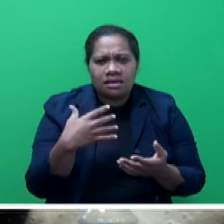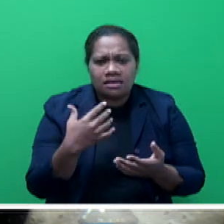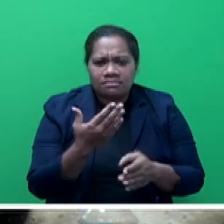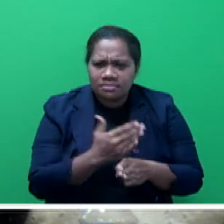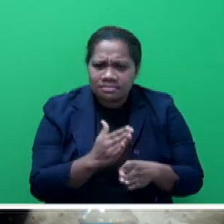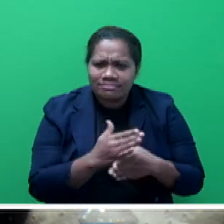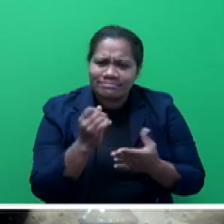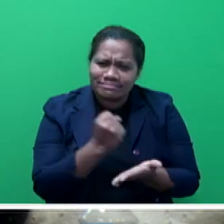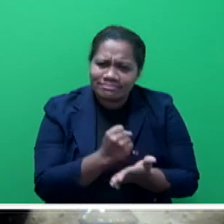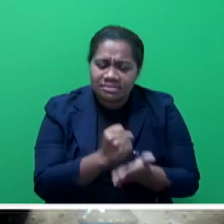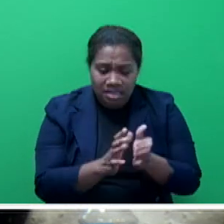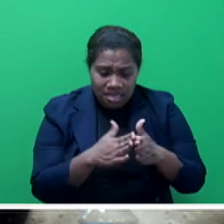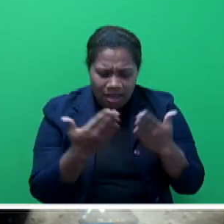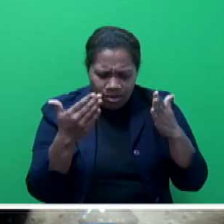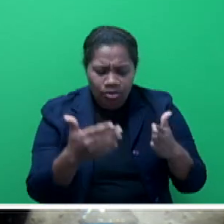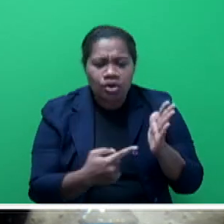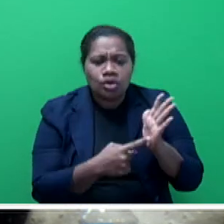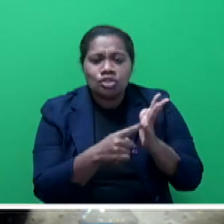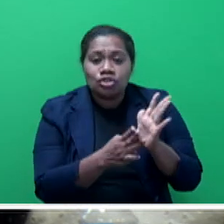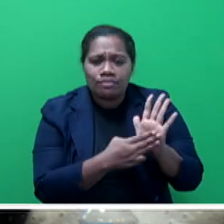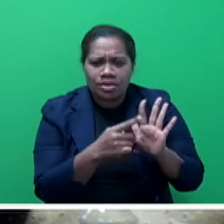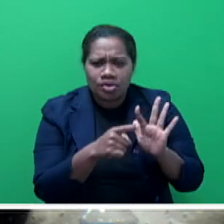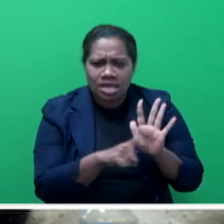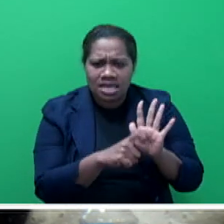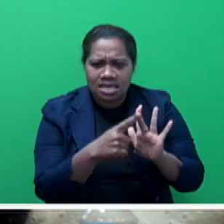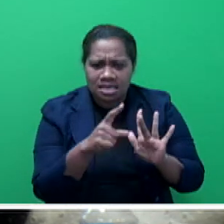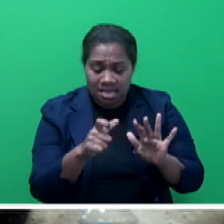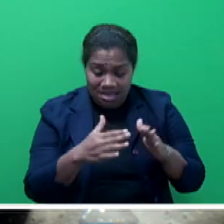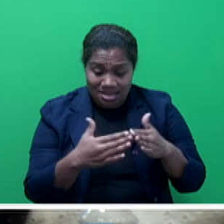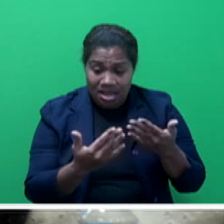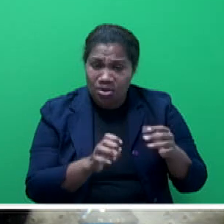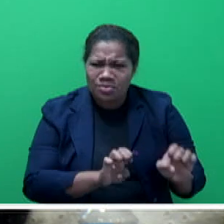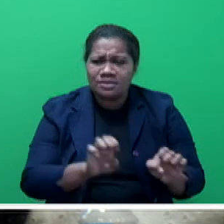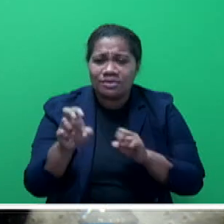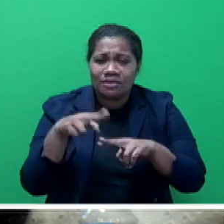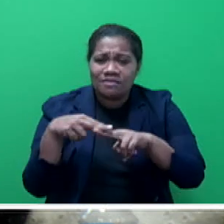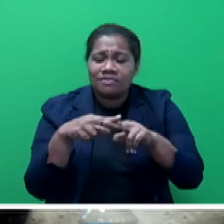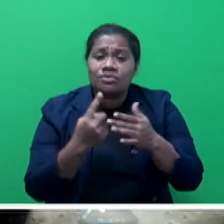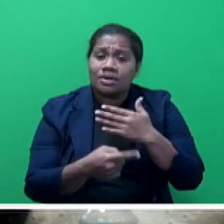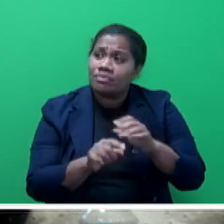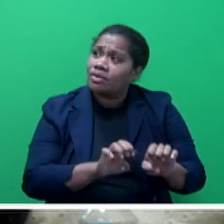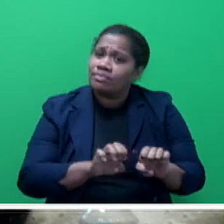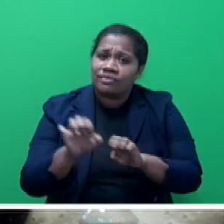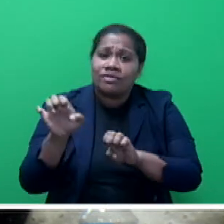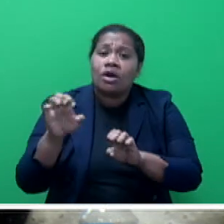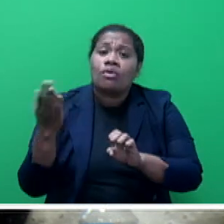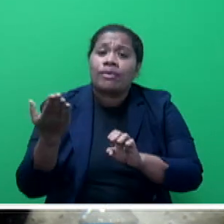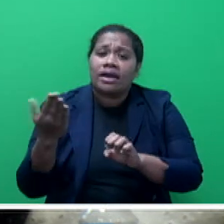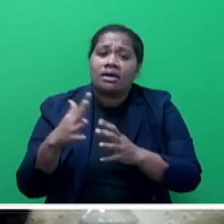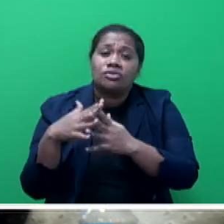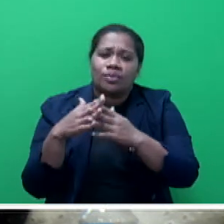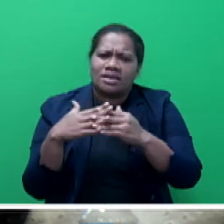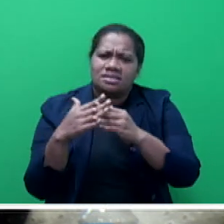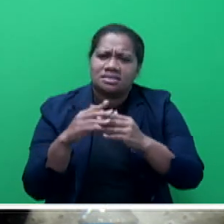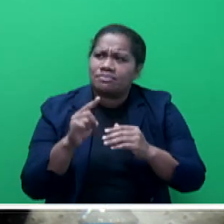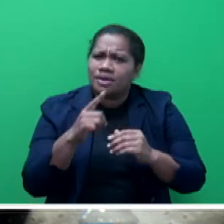Speaker, at the moment the turmeric that we are exporting from Fiji, it's going to US. We are not able to fulfill the demand for turmeric.